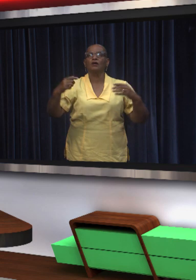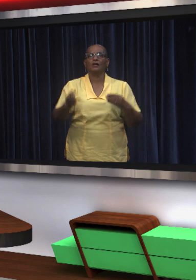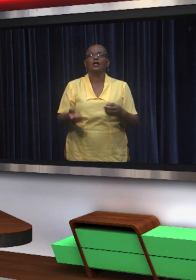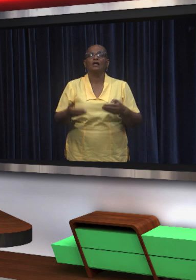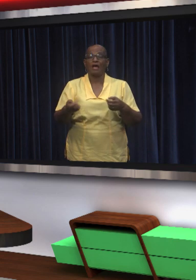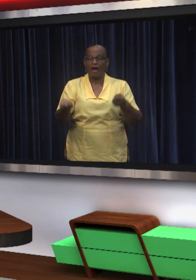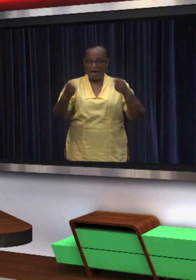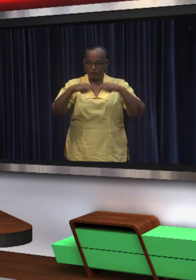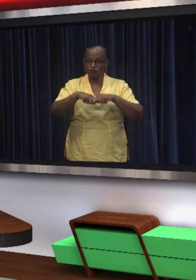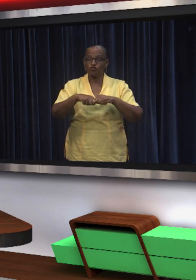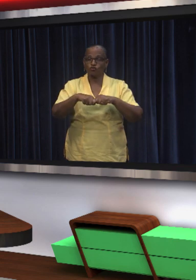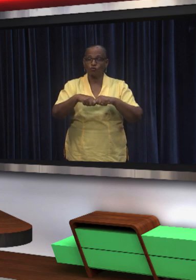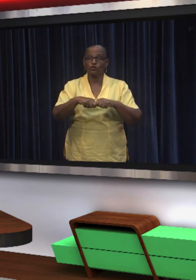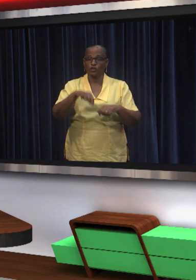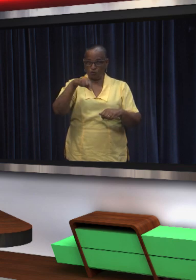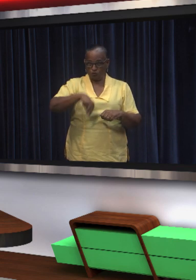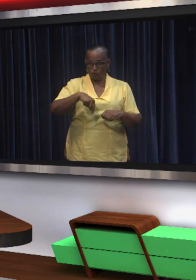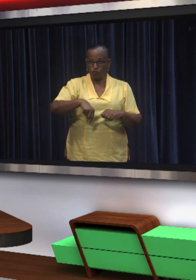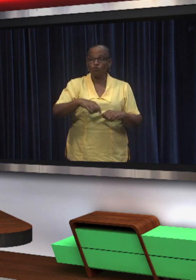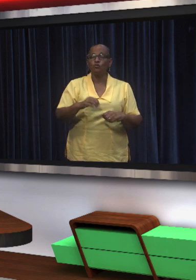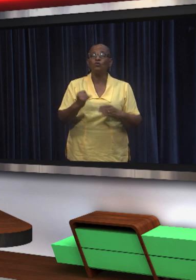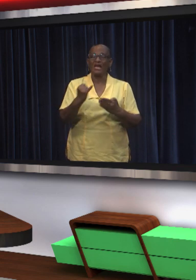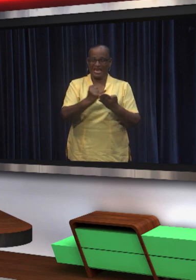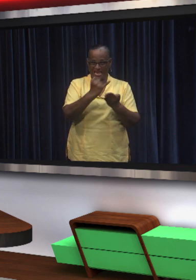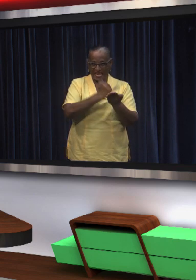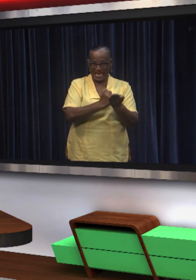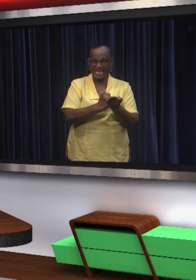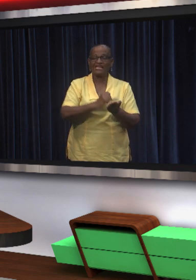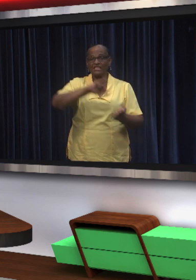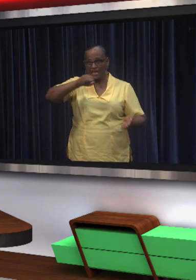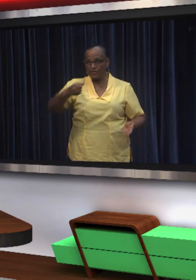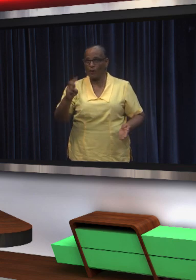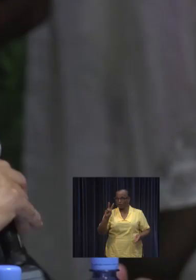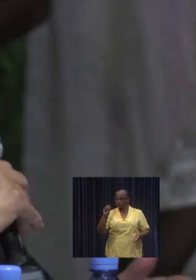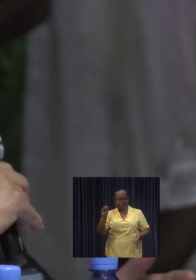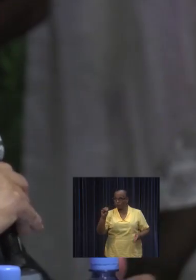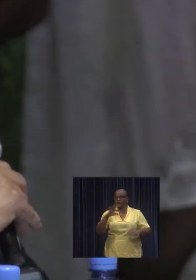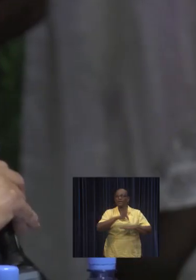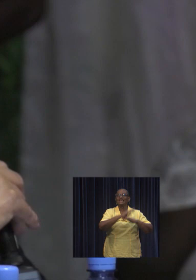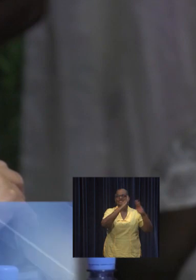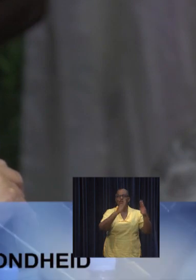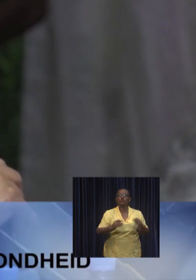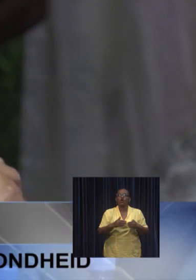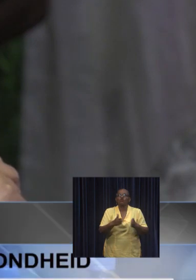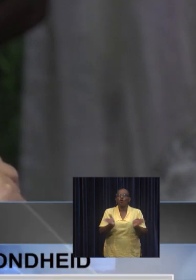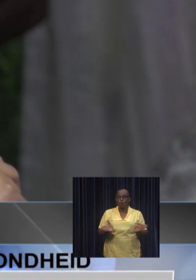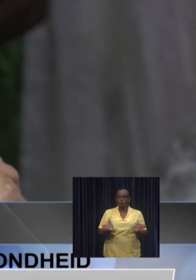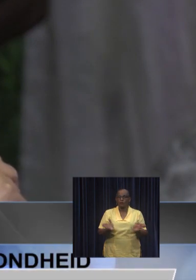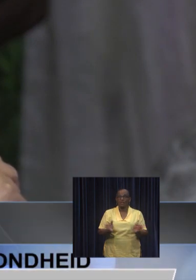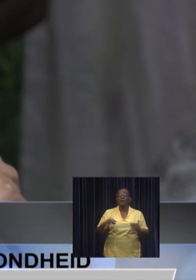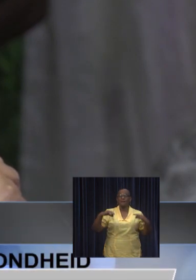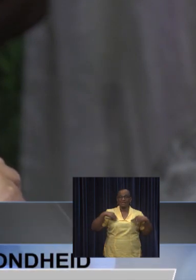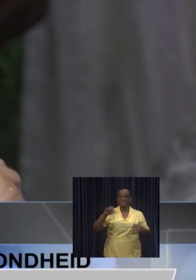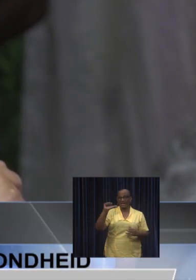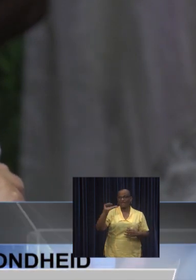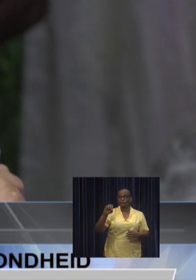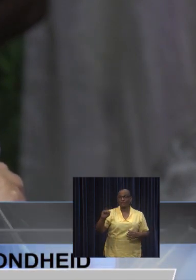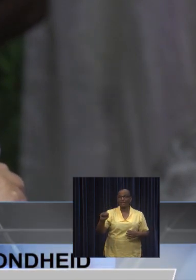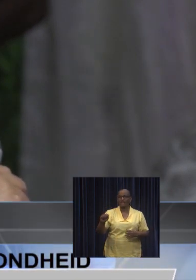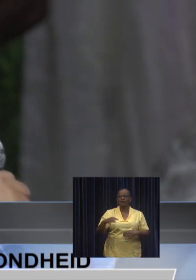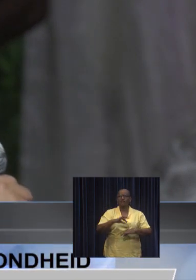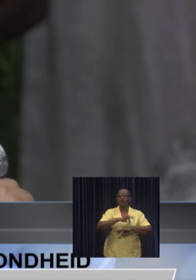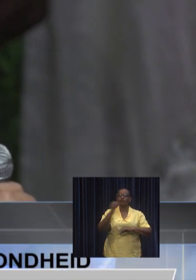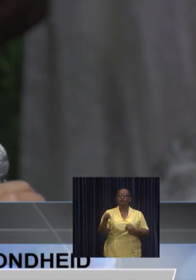the hospital operational by the end of January 2020. Minister of Health, Antoine